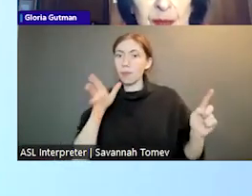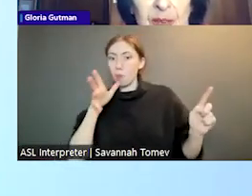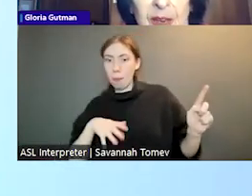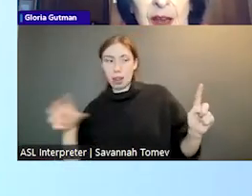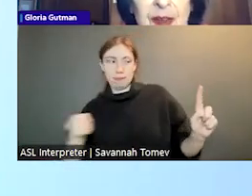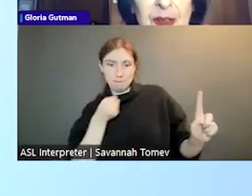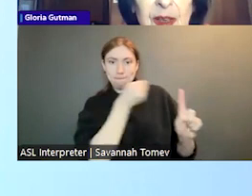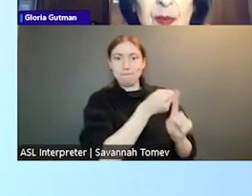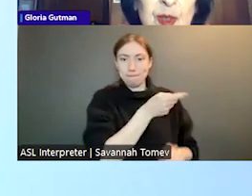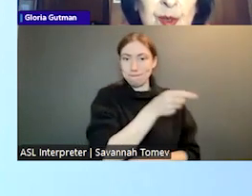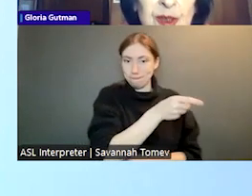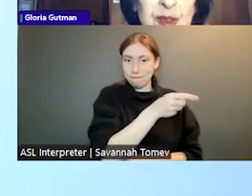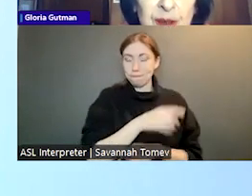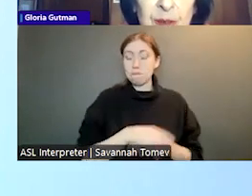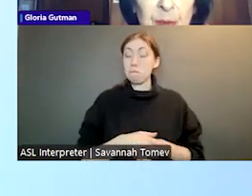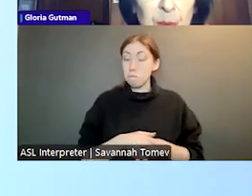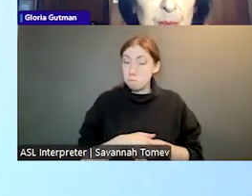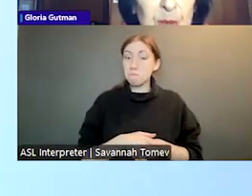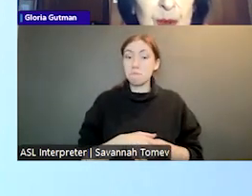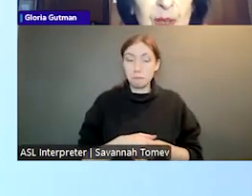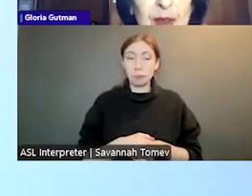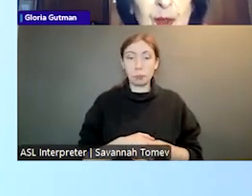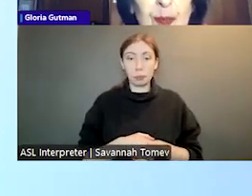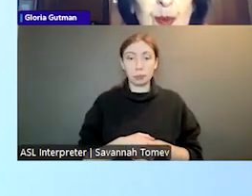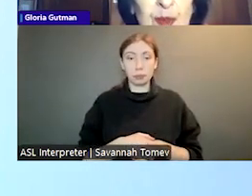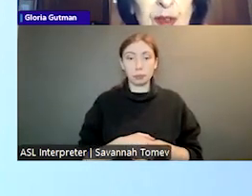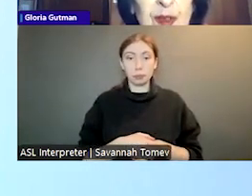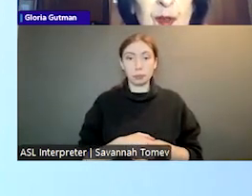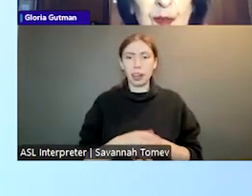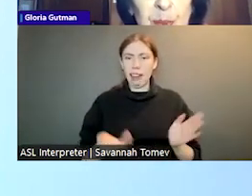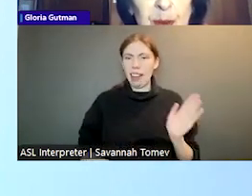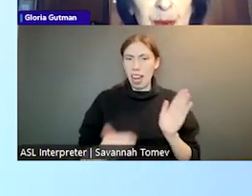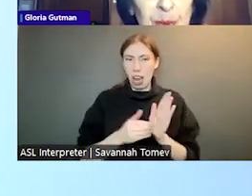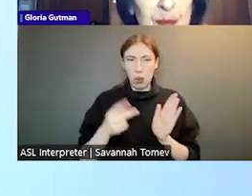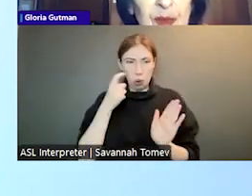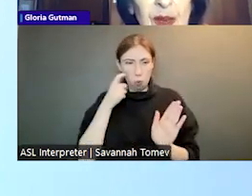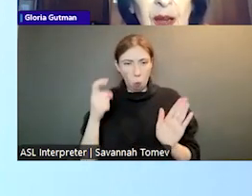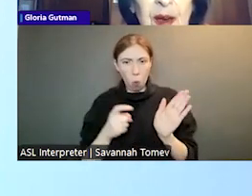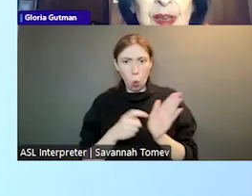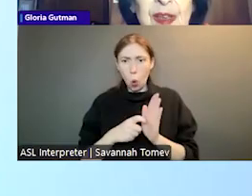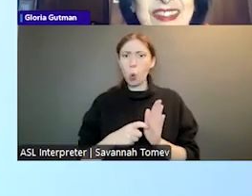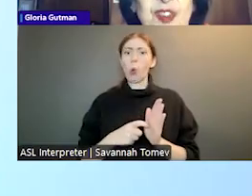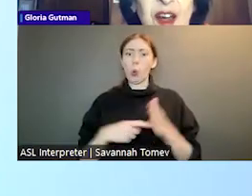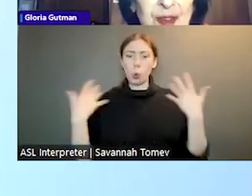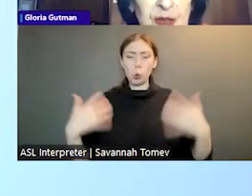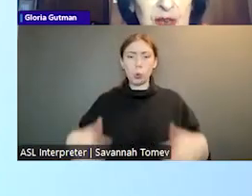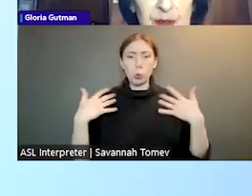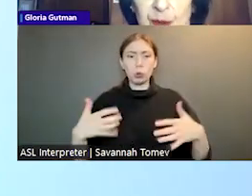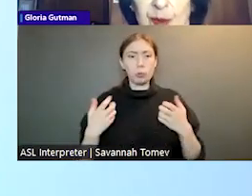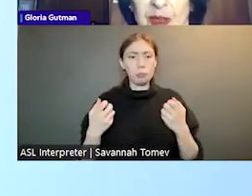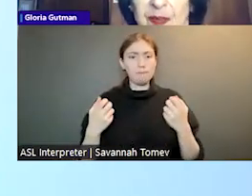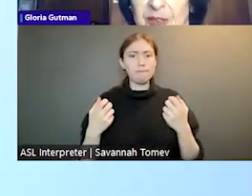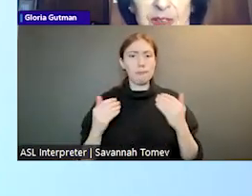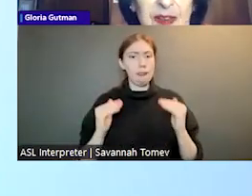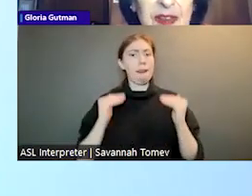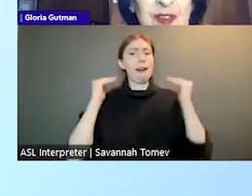perpetrator. And again, we see a substantial percentage of people in this other